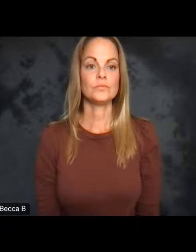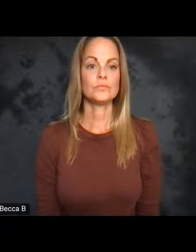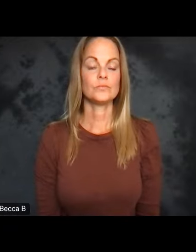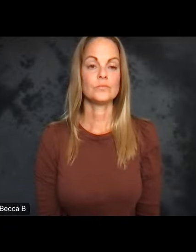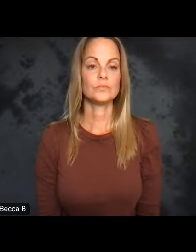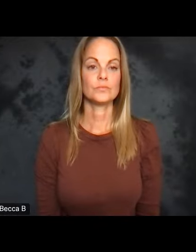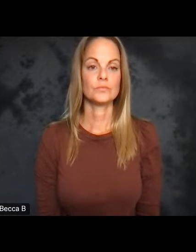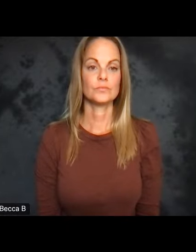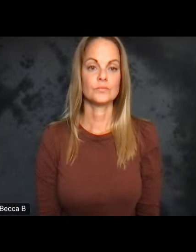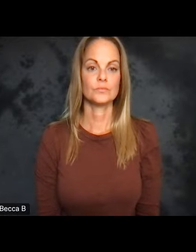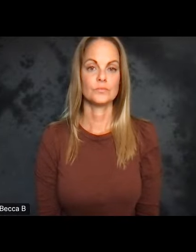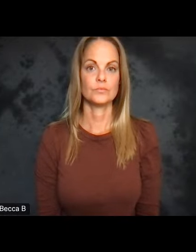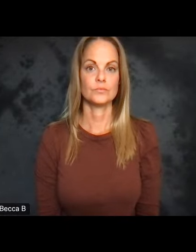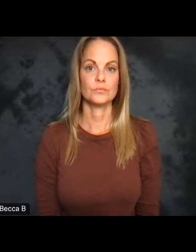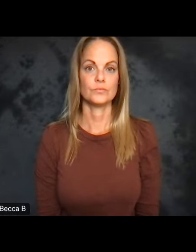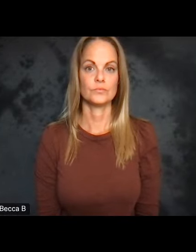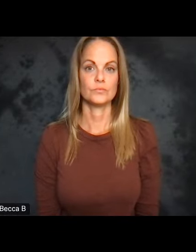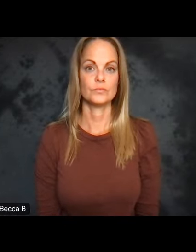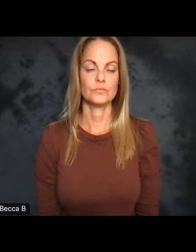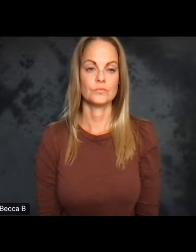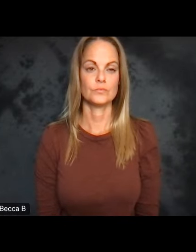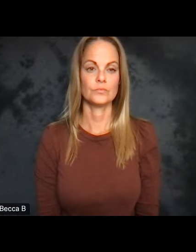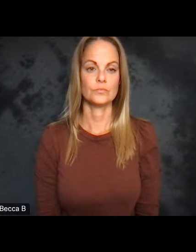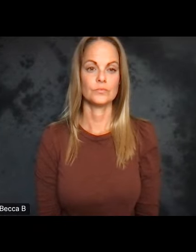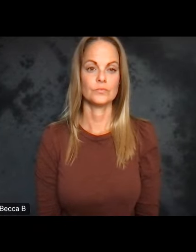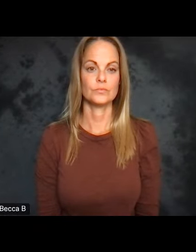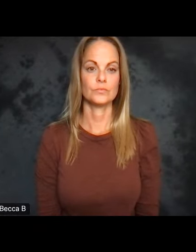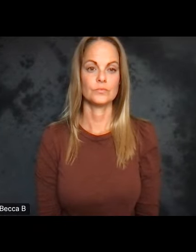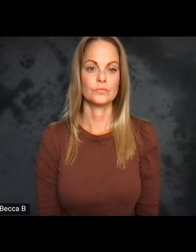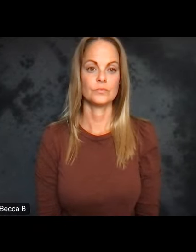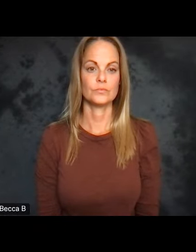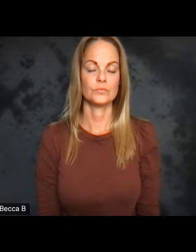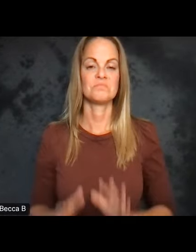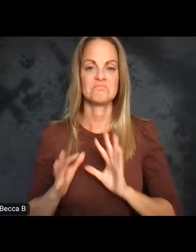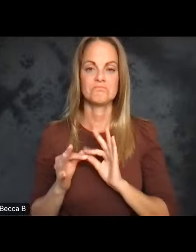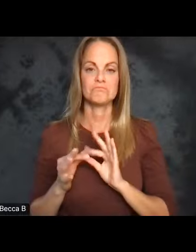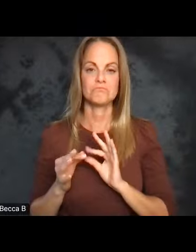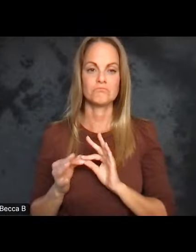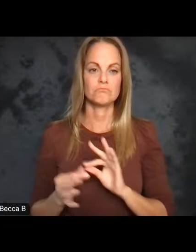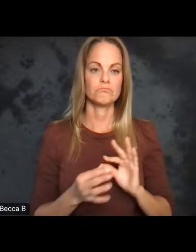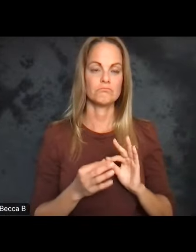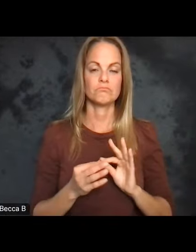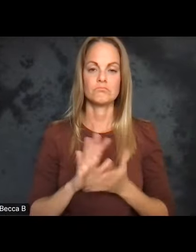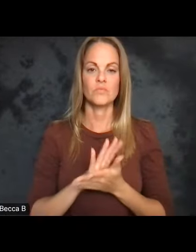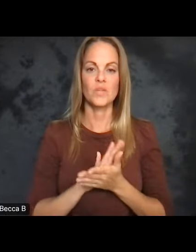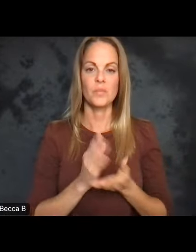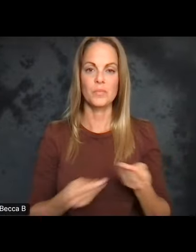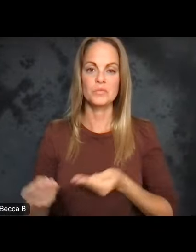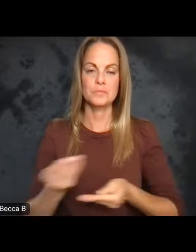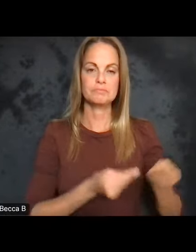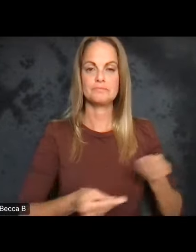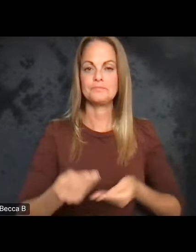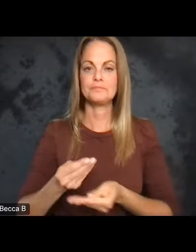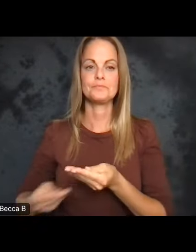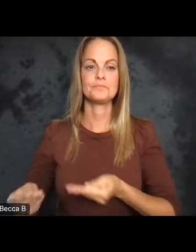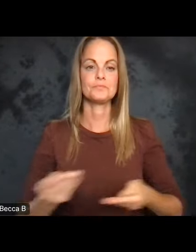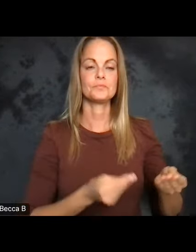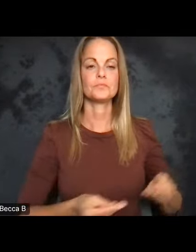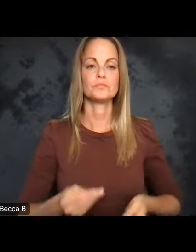I do think it was good to wait until we had, and then people have more time to sort of go over things for.